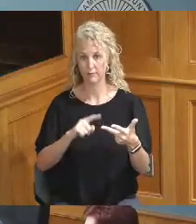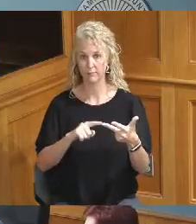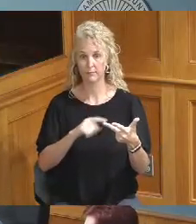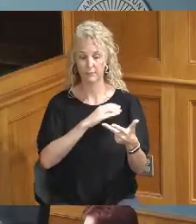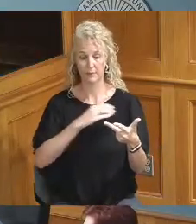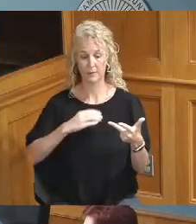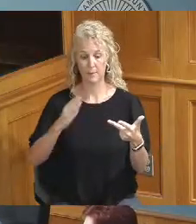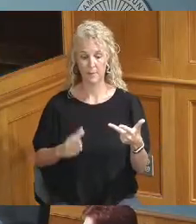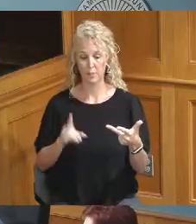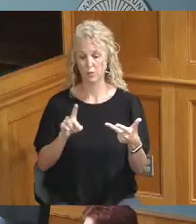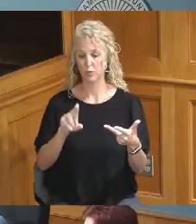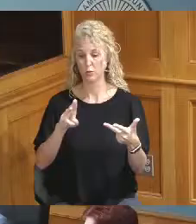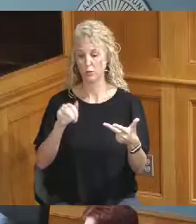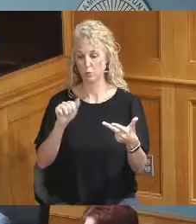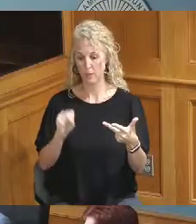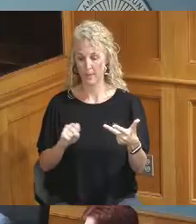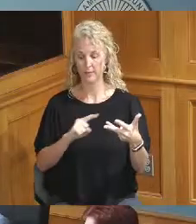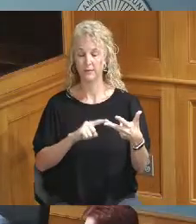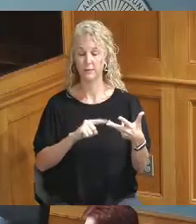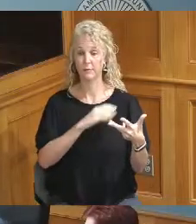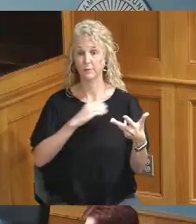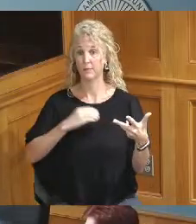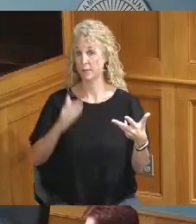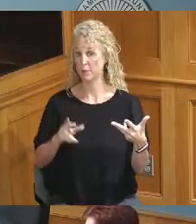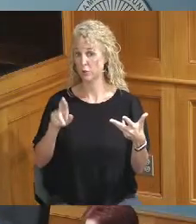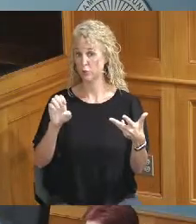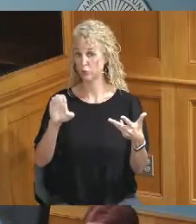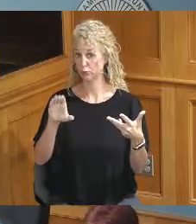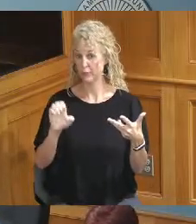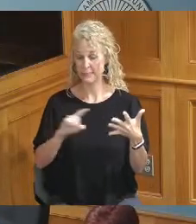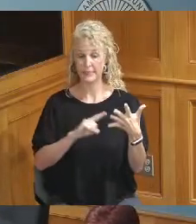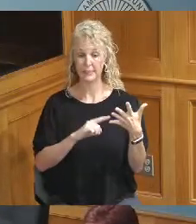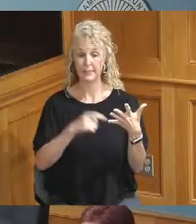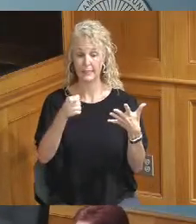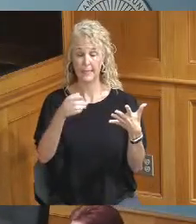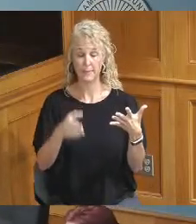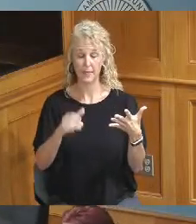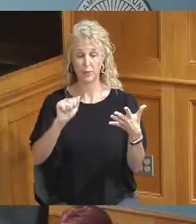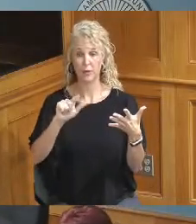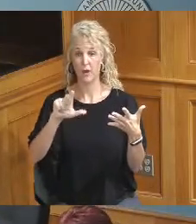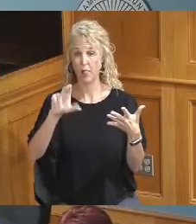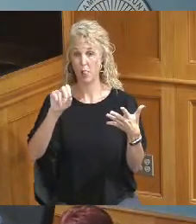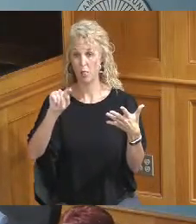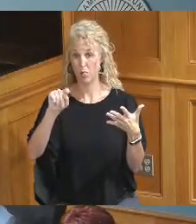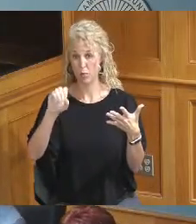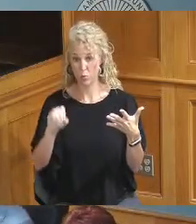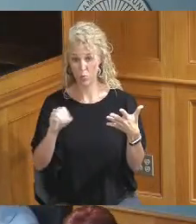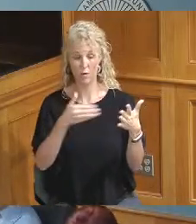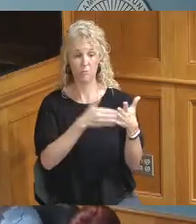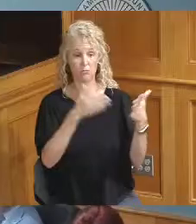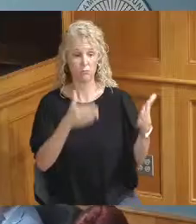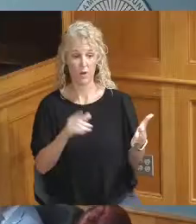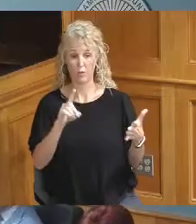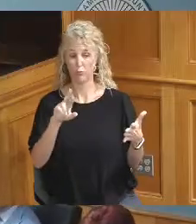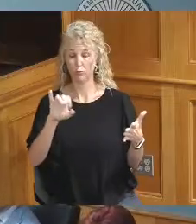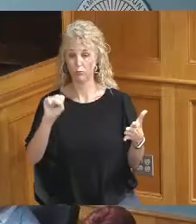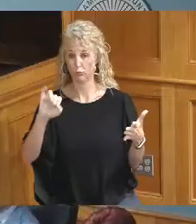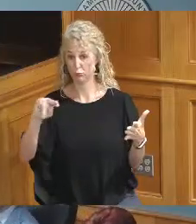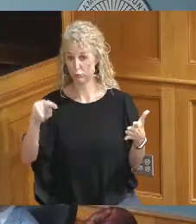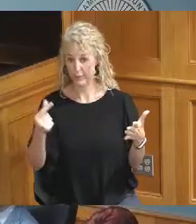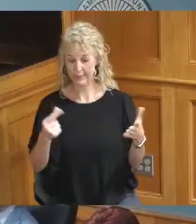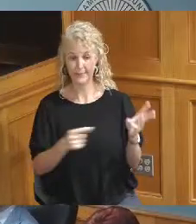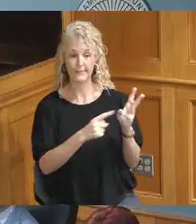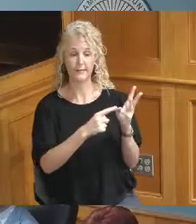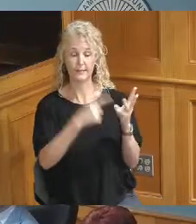Commissioner. Hamilton County Commissioner Alicia Reese. Jeff Aludo, County Administrator. Ann Schooley, Assistant Prosecuting Attorney. I'm County